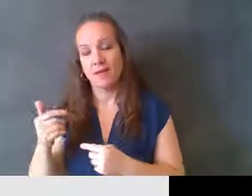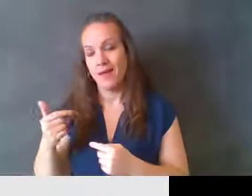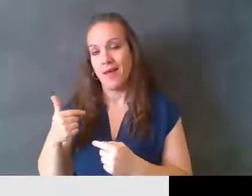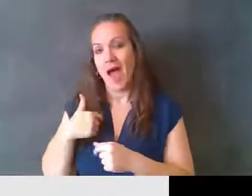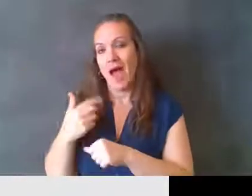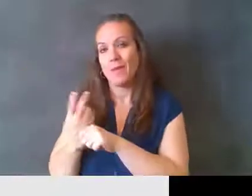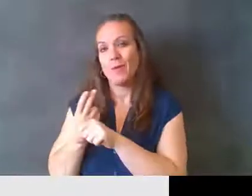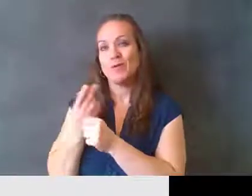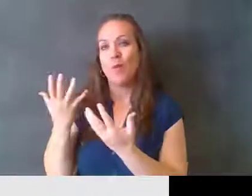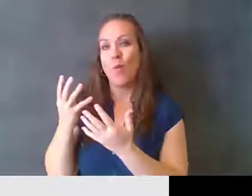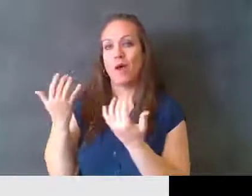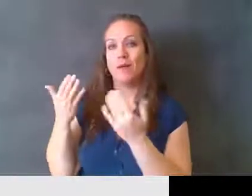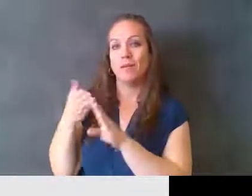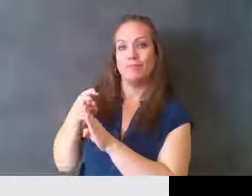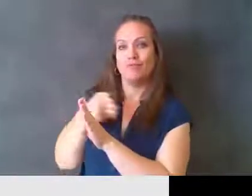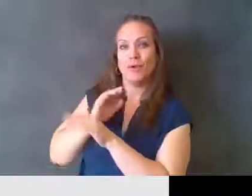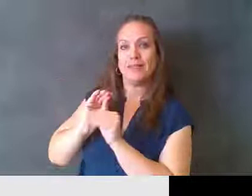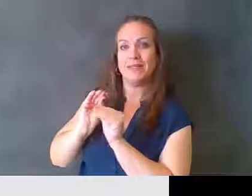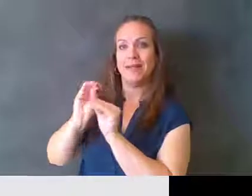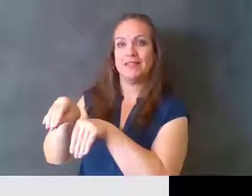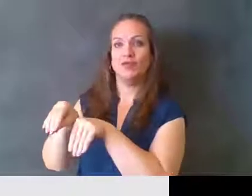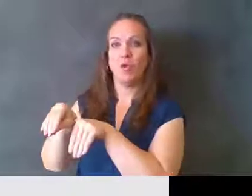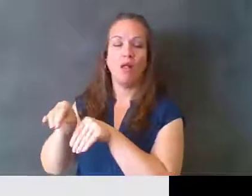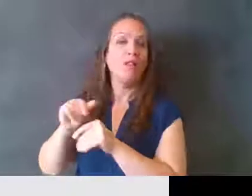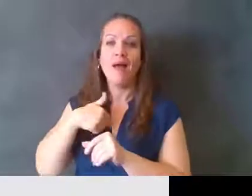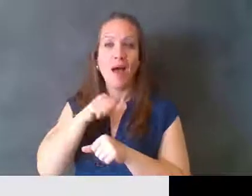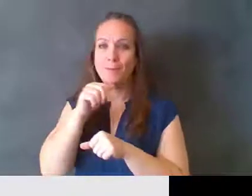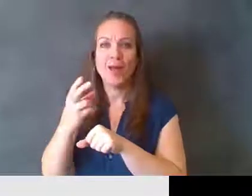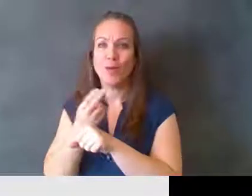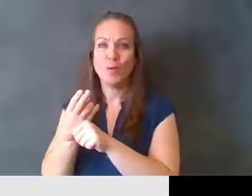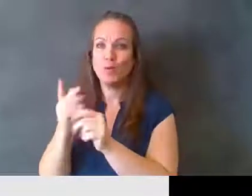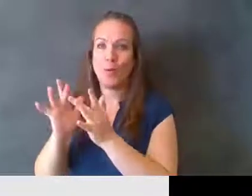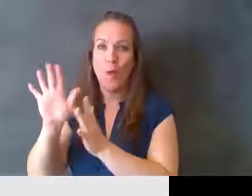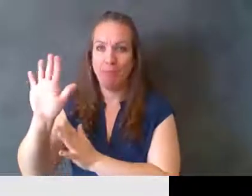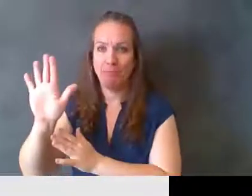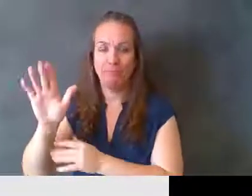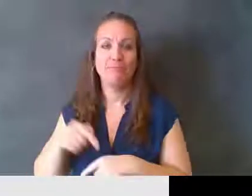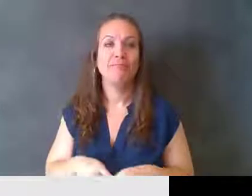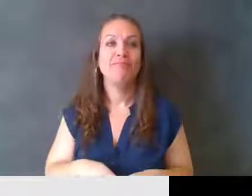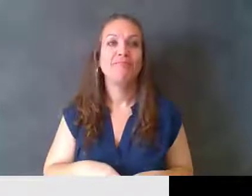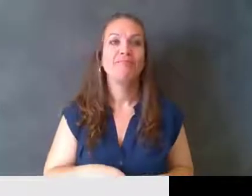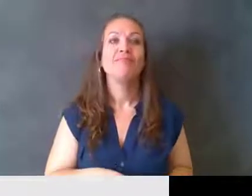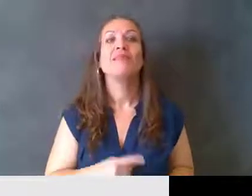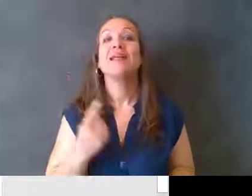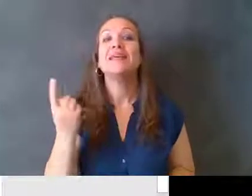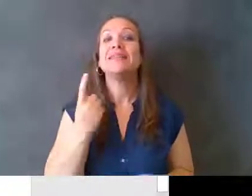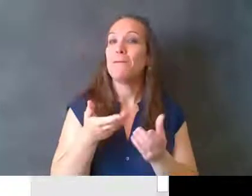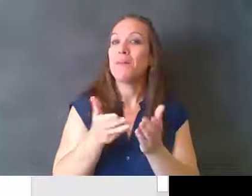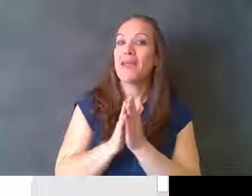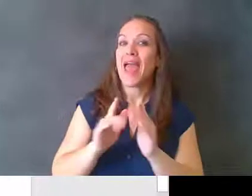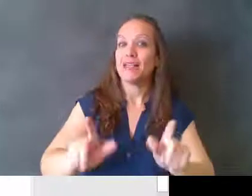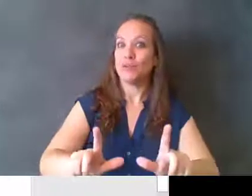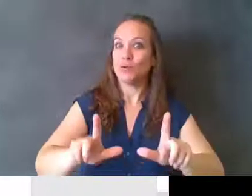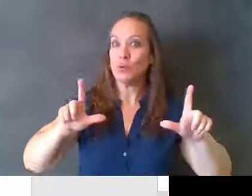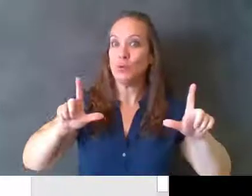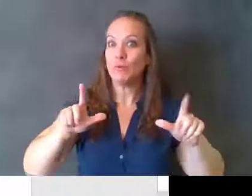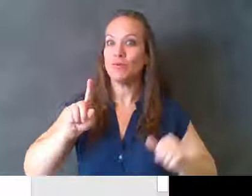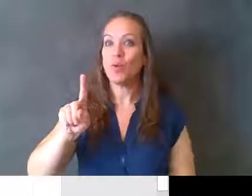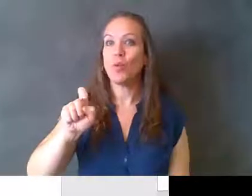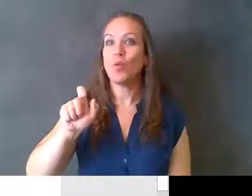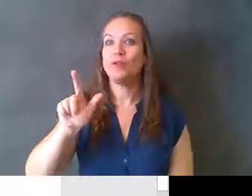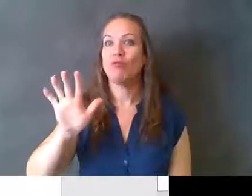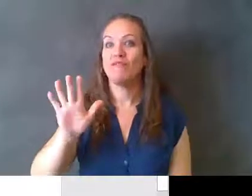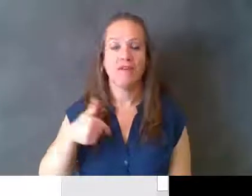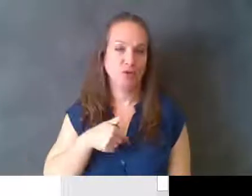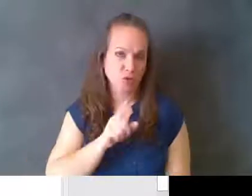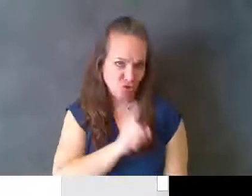my computer, not the web version. Perfect. And somebody said zoom in to 125, so I'll go ahead and do that. And it